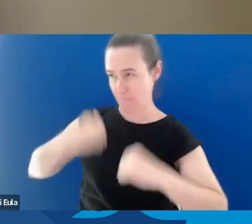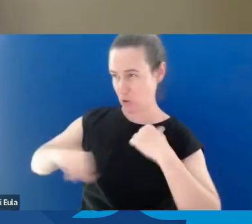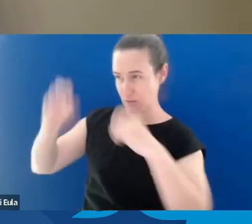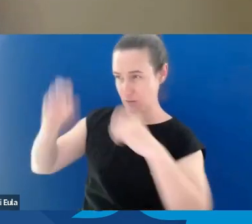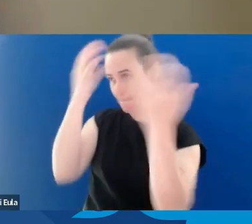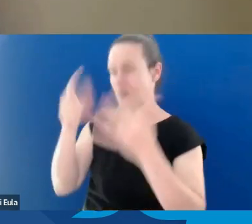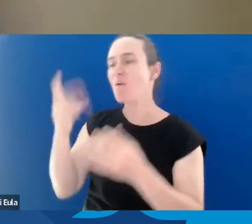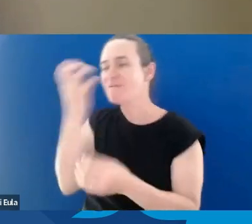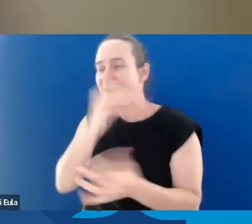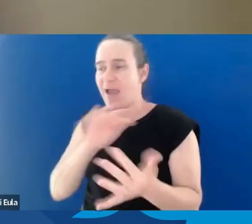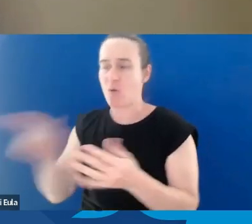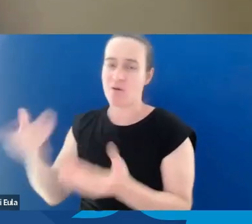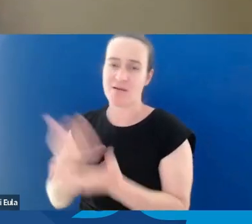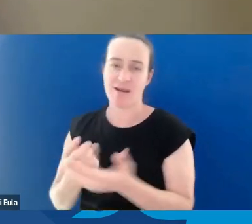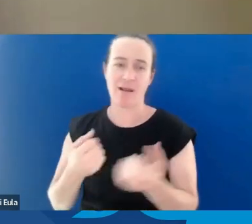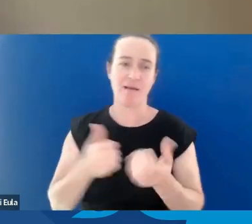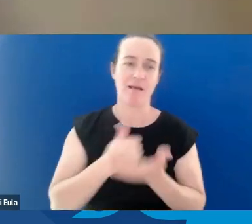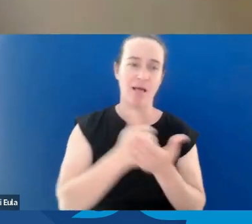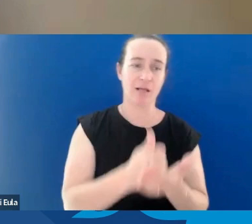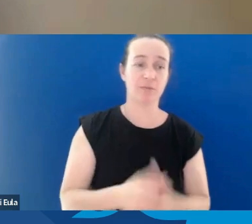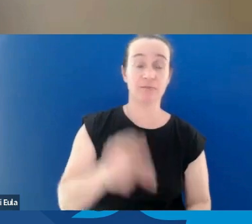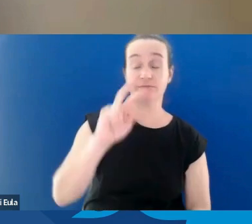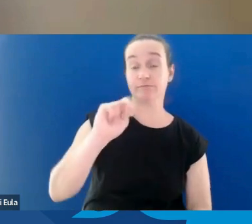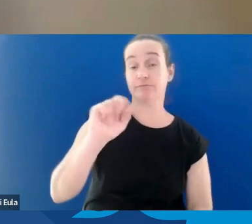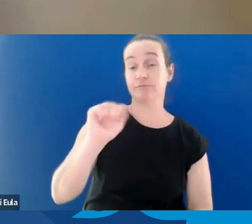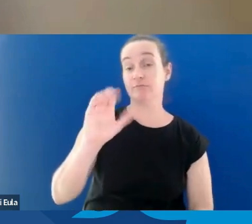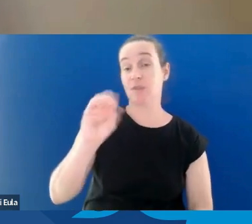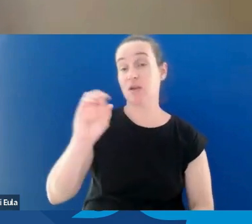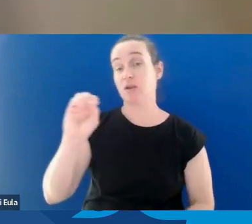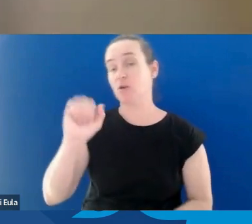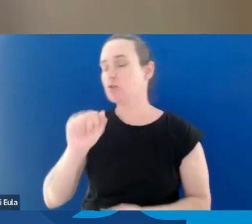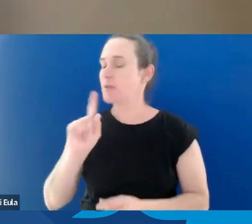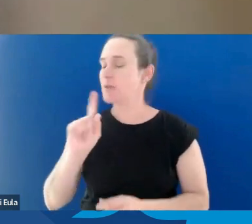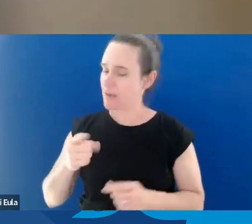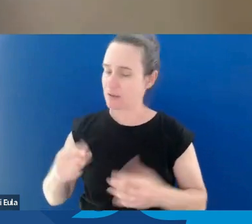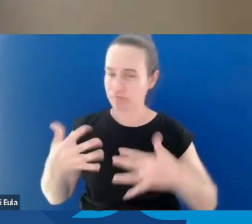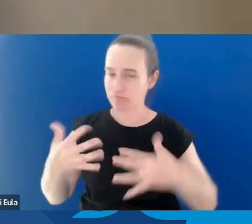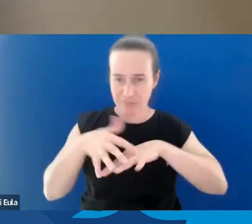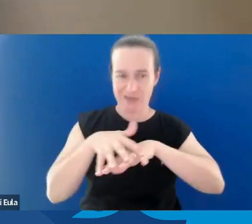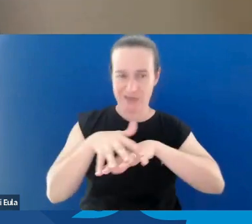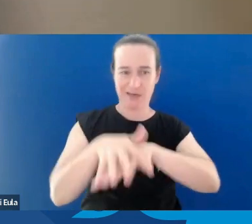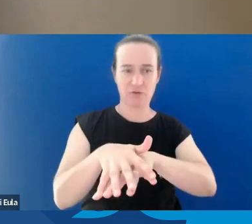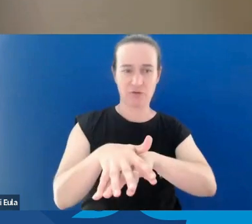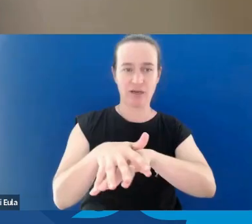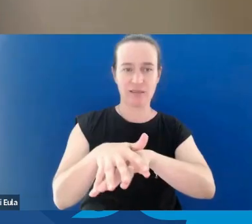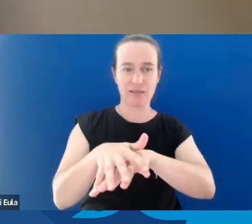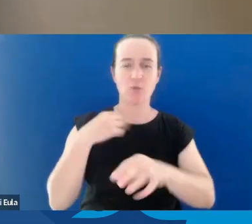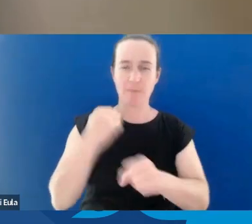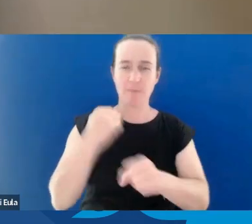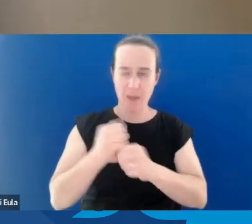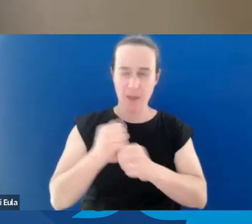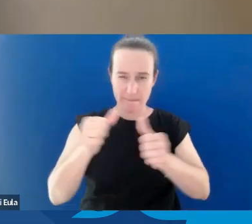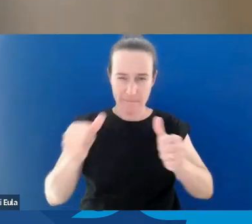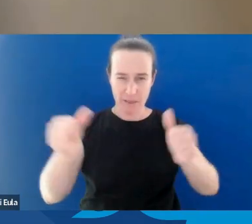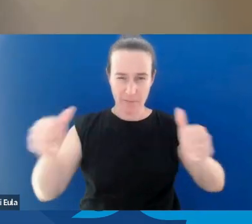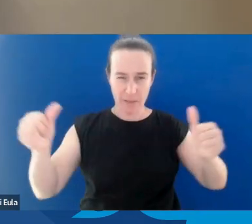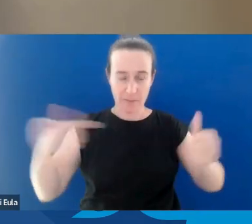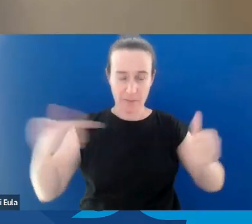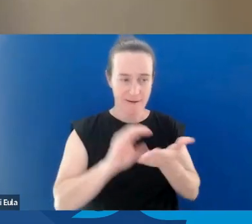NACOSA specifically saying is that we need to integrate this and that we need to expand it by investing in a